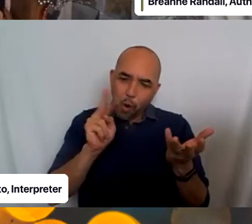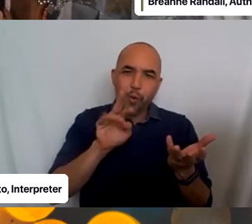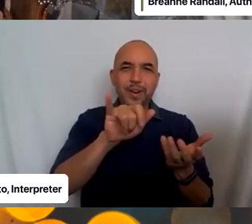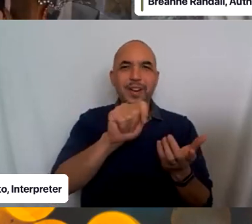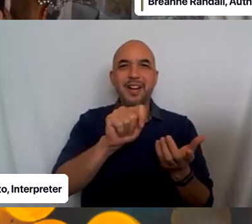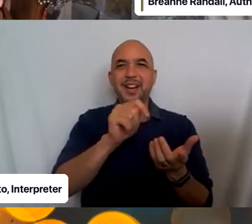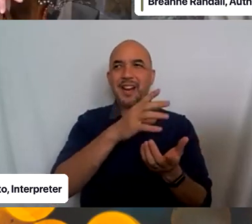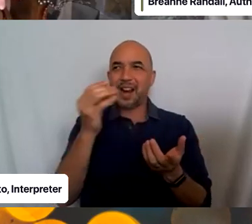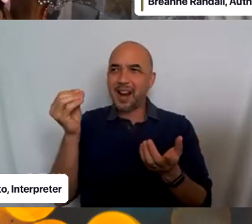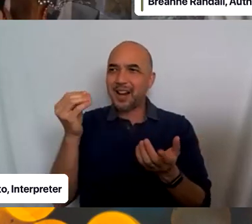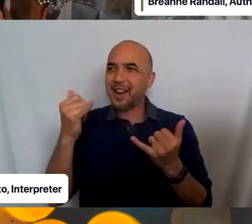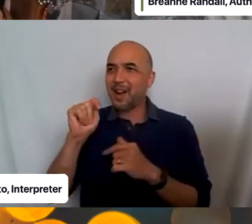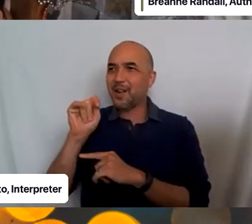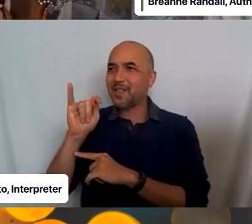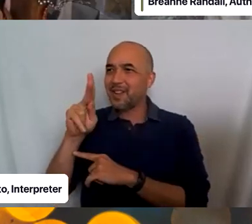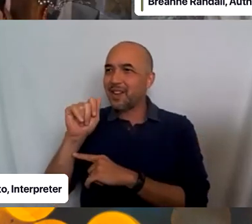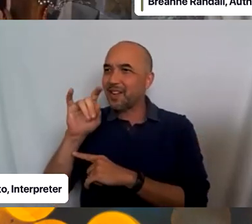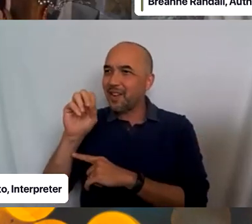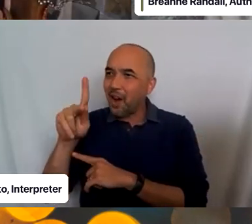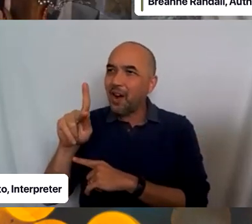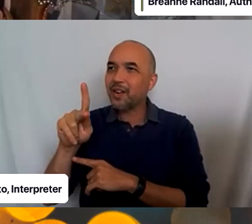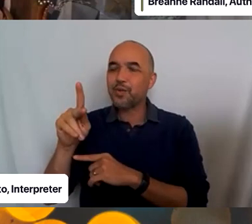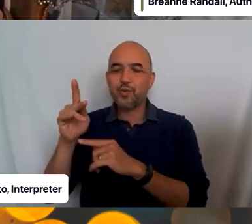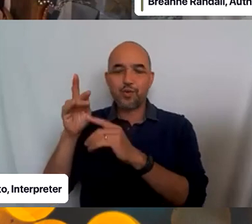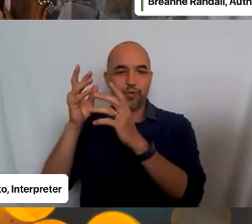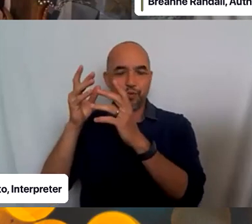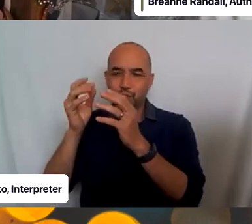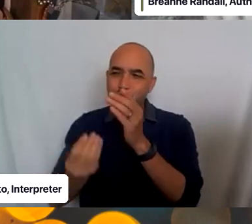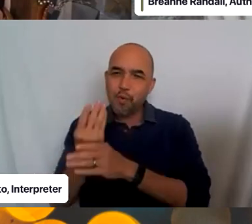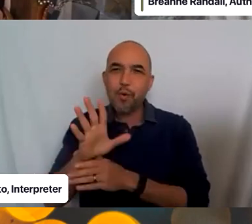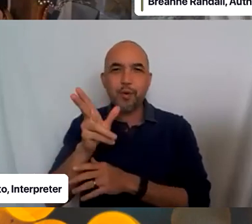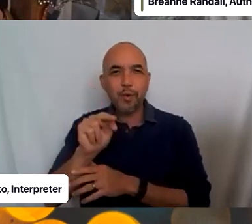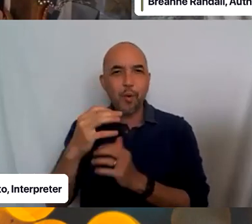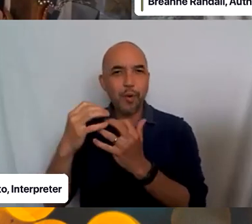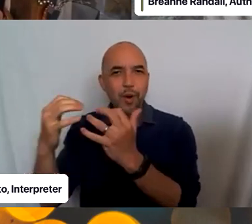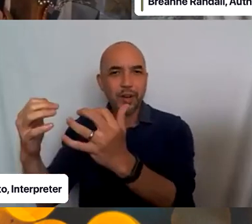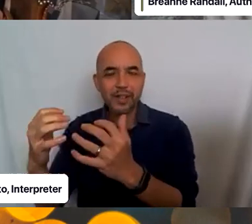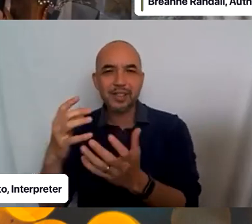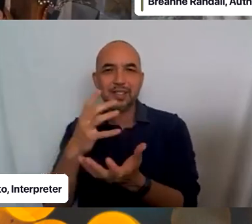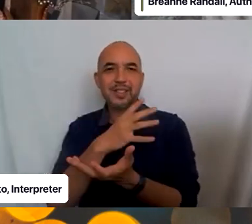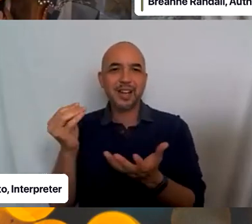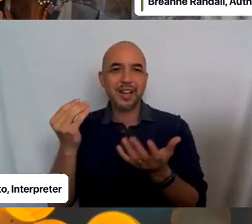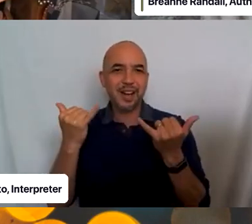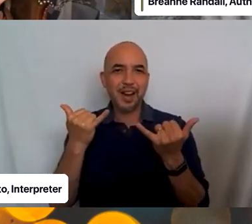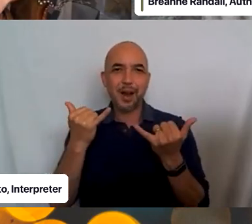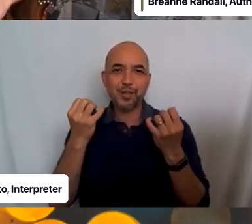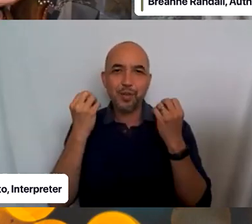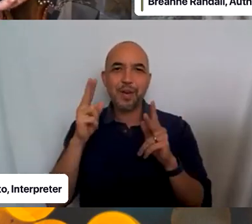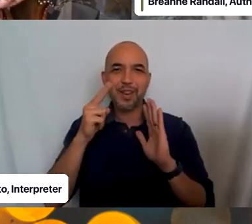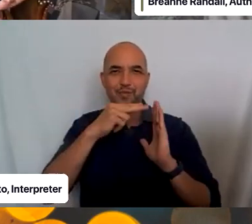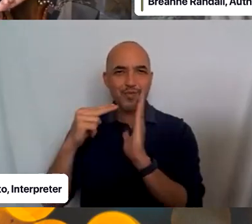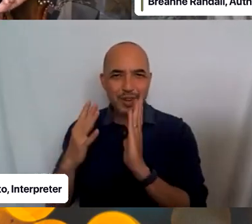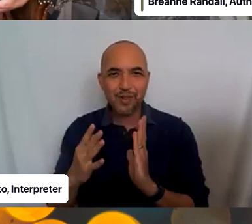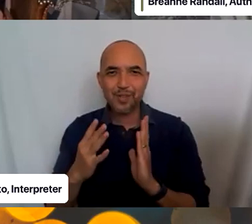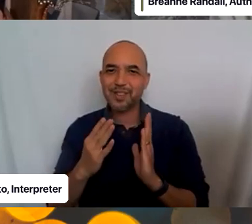inspiring so many people and so many readers. And you just, you know, the world is your oyster. I mean, I absolutely love